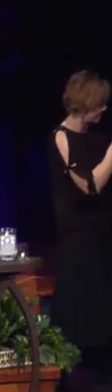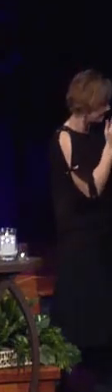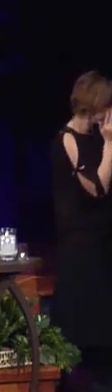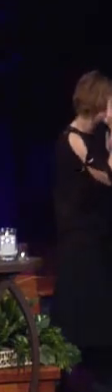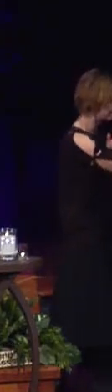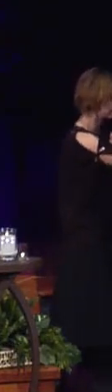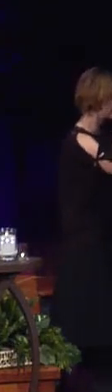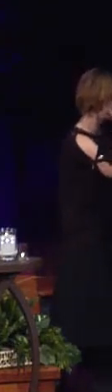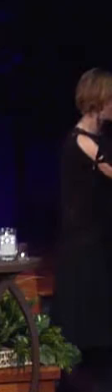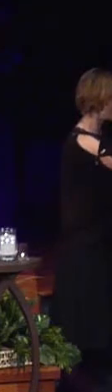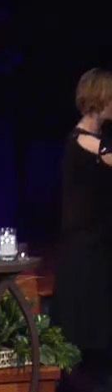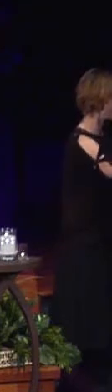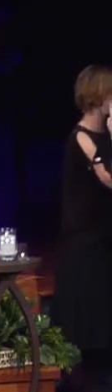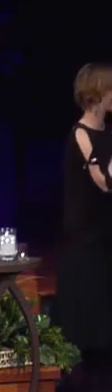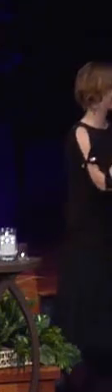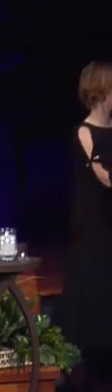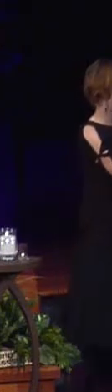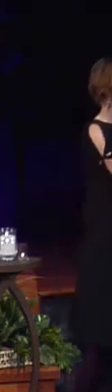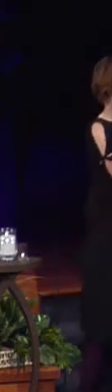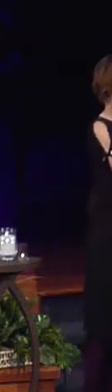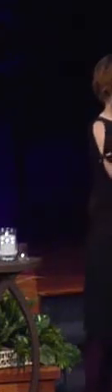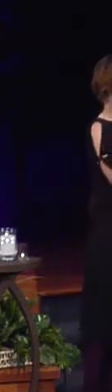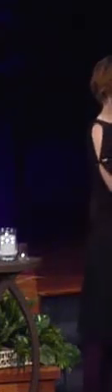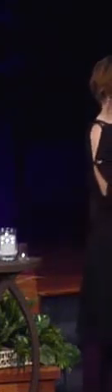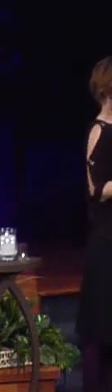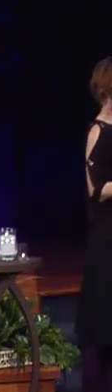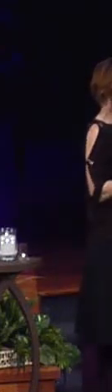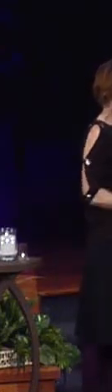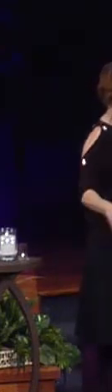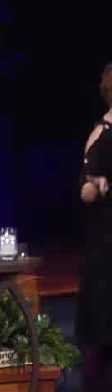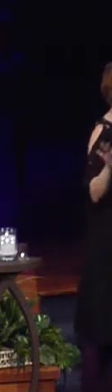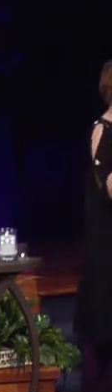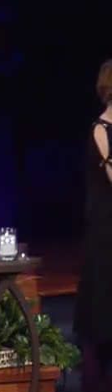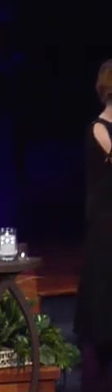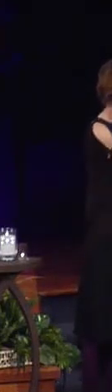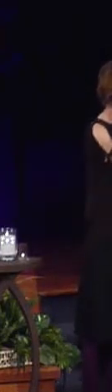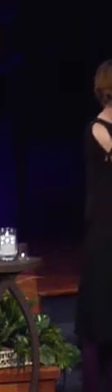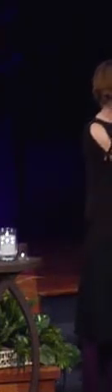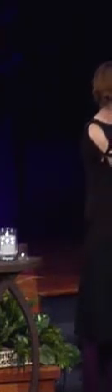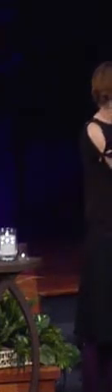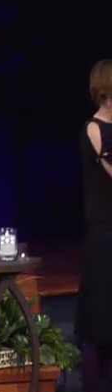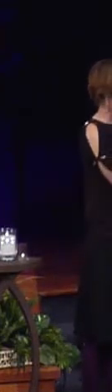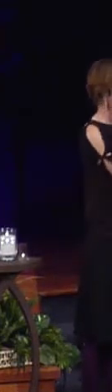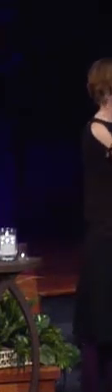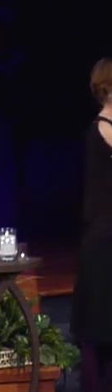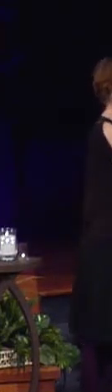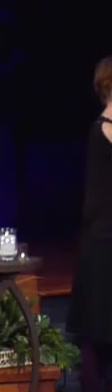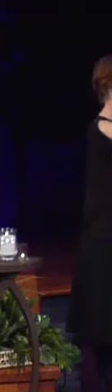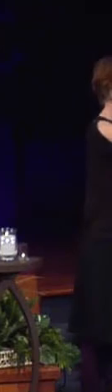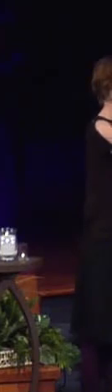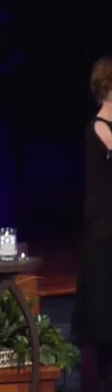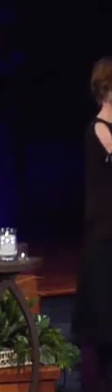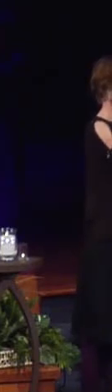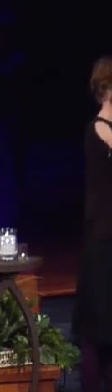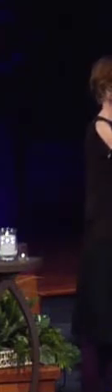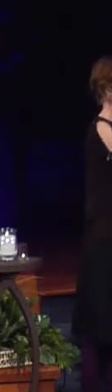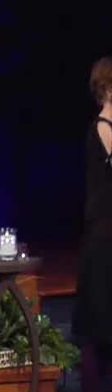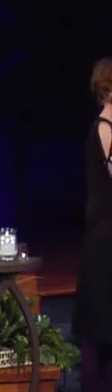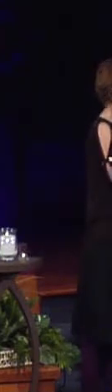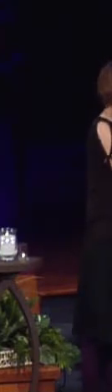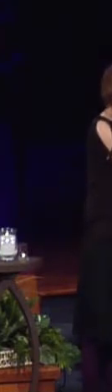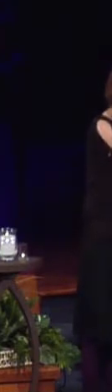that's why I think our classes here are so important, because they're not about telling you what to believe. They're about digging into